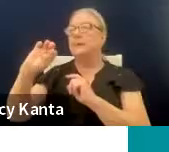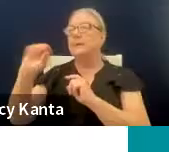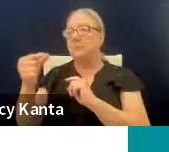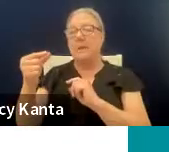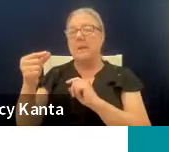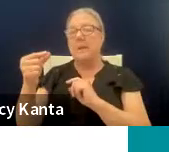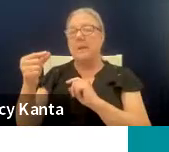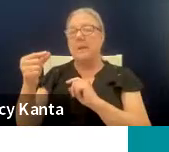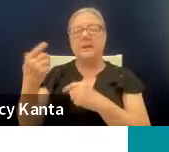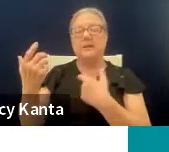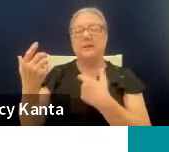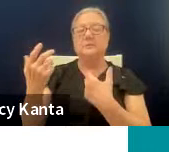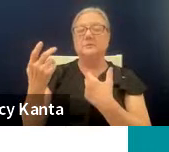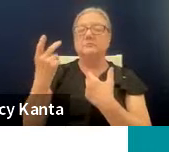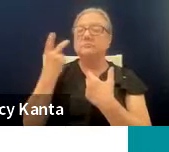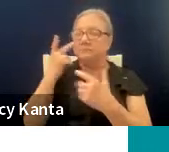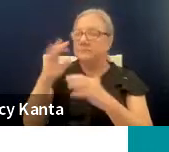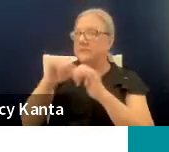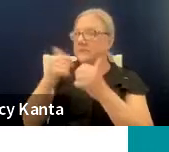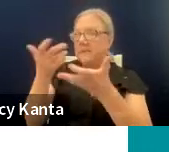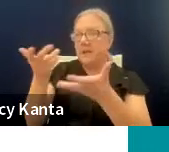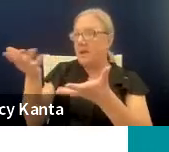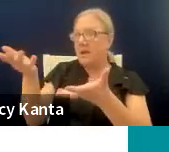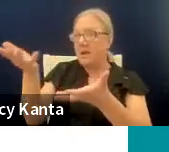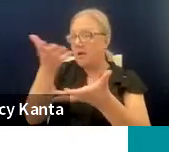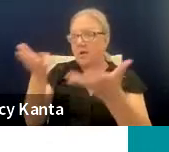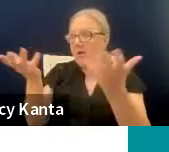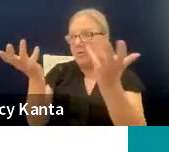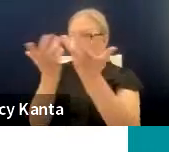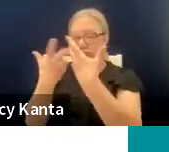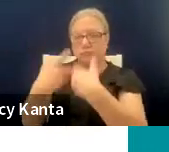see how it all knits together.